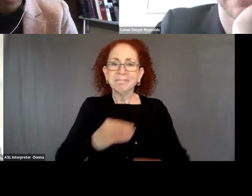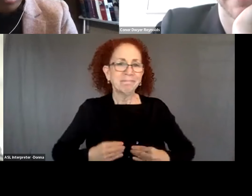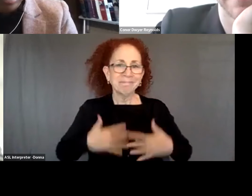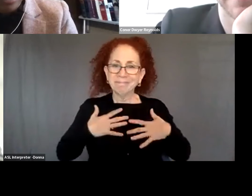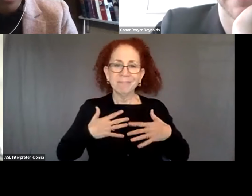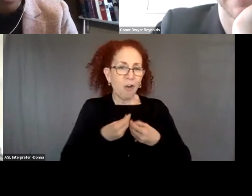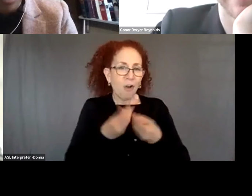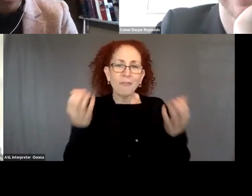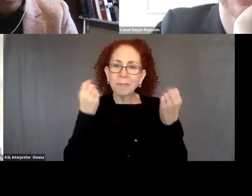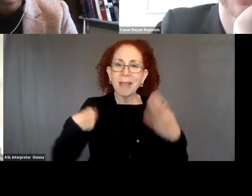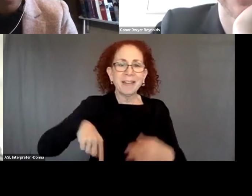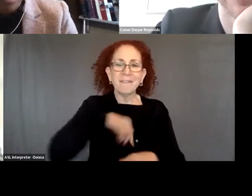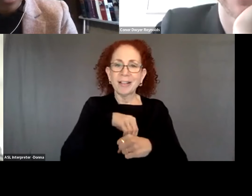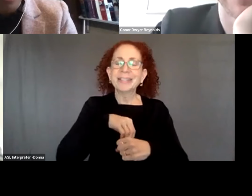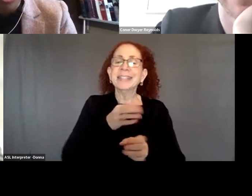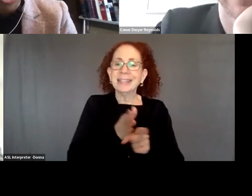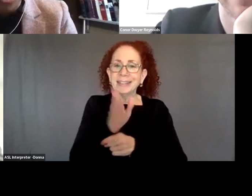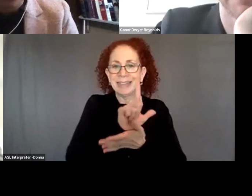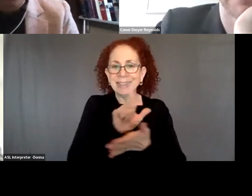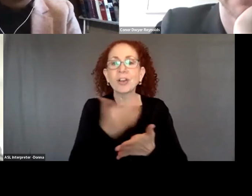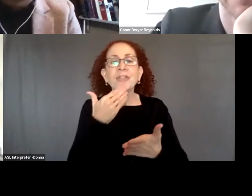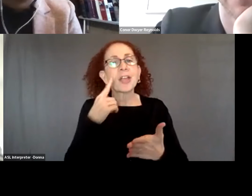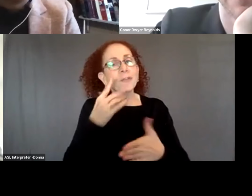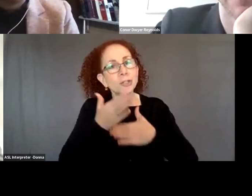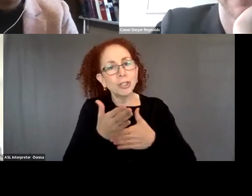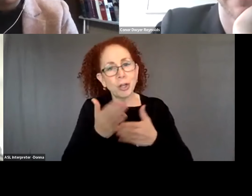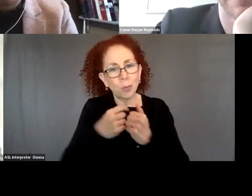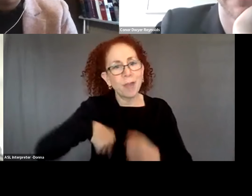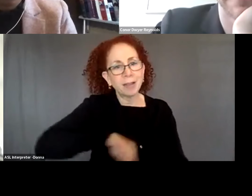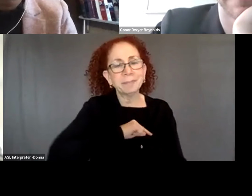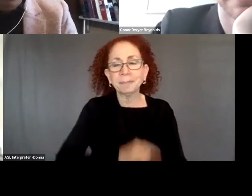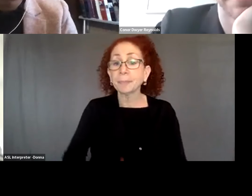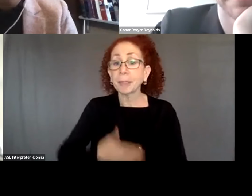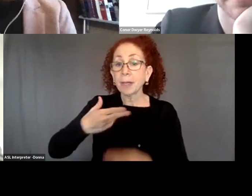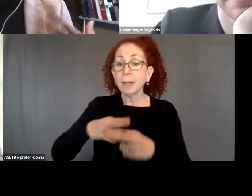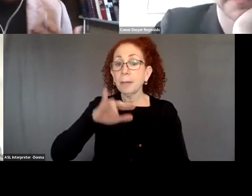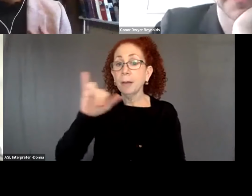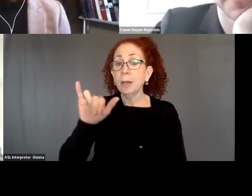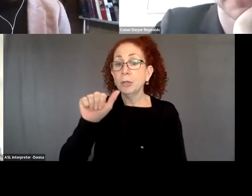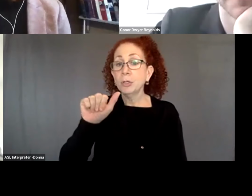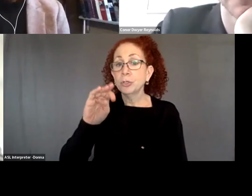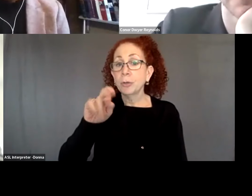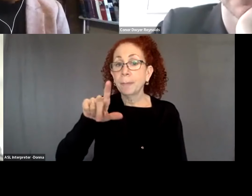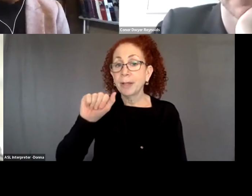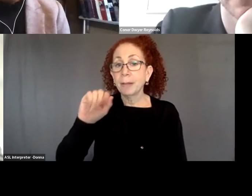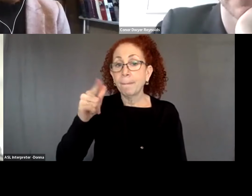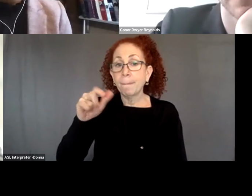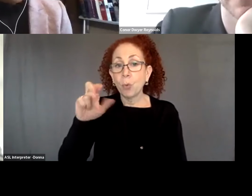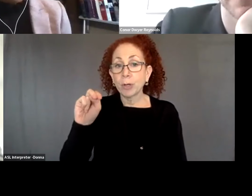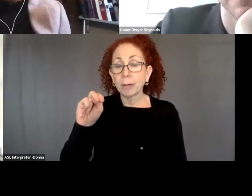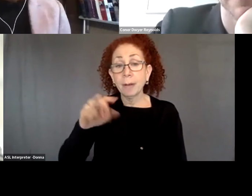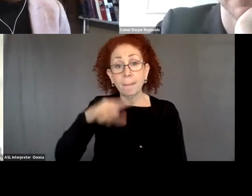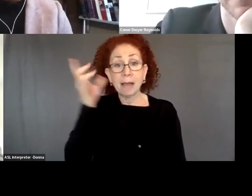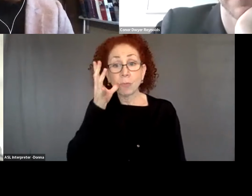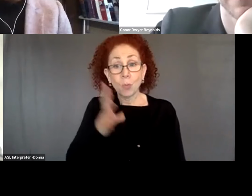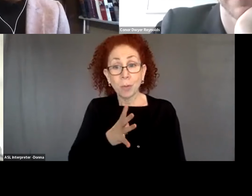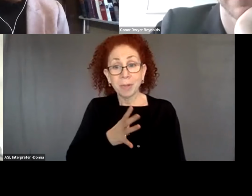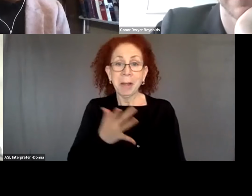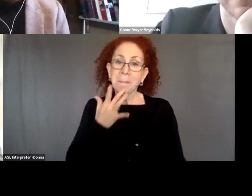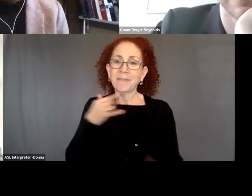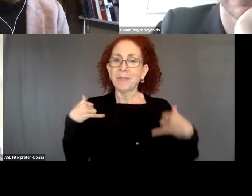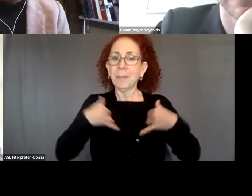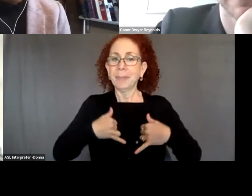so many of us in the legal field. Thank you for sharing with us. My name is Jamelia Morgan. I'm a Black woman. I'm wearing my favorite